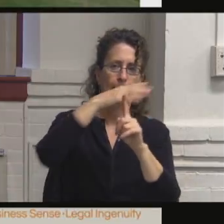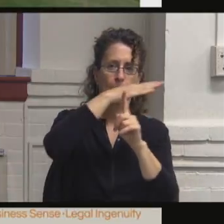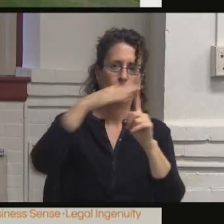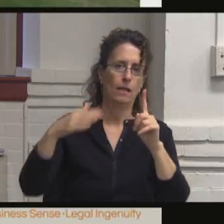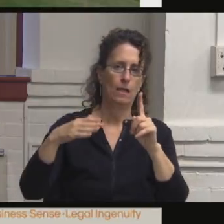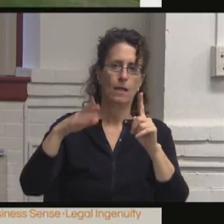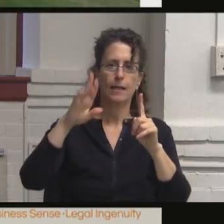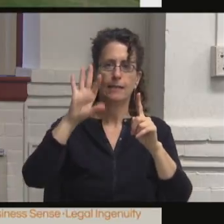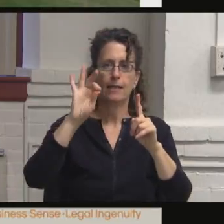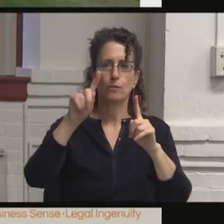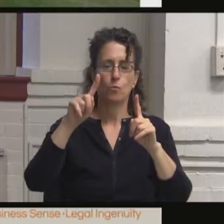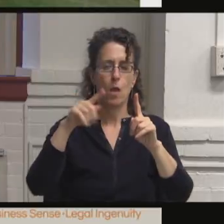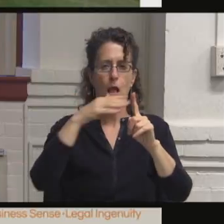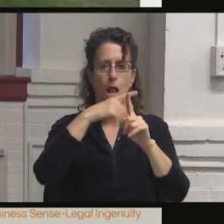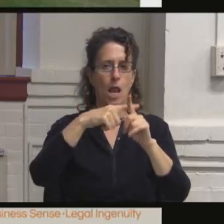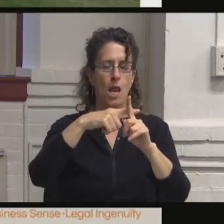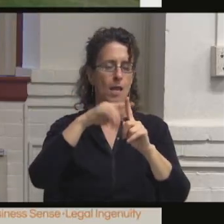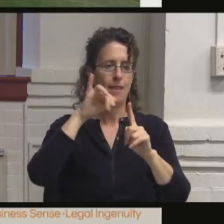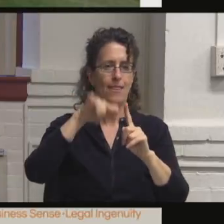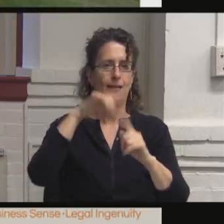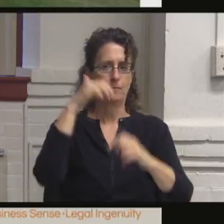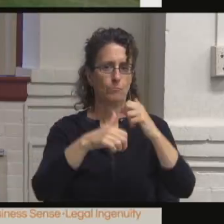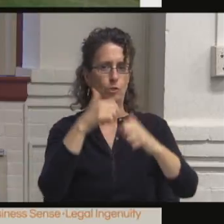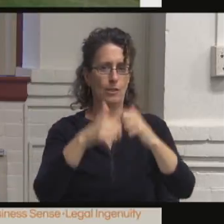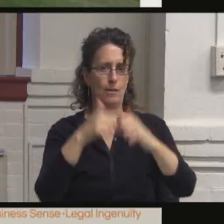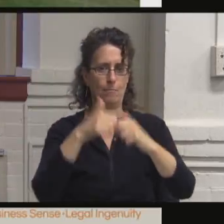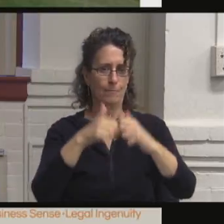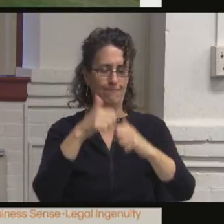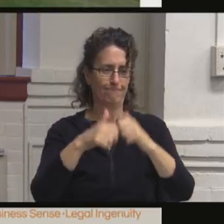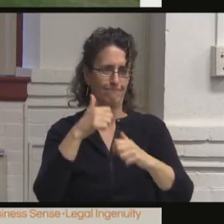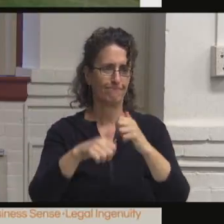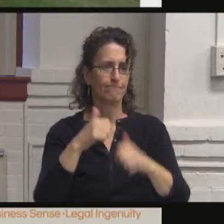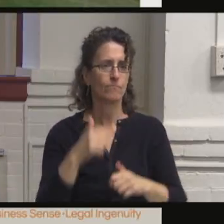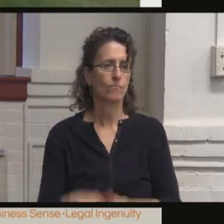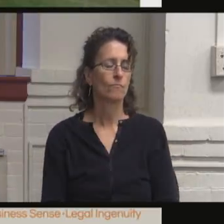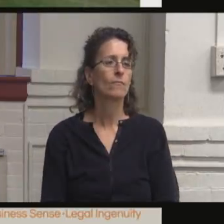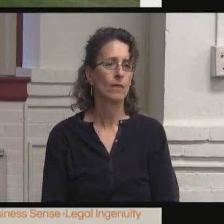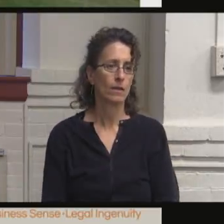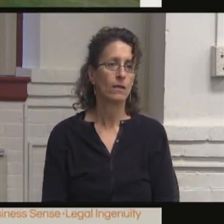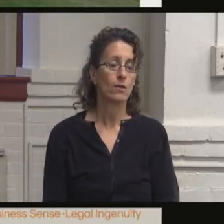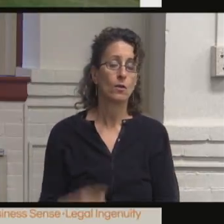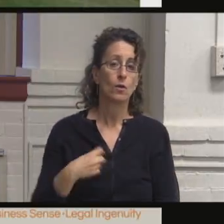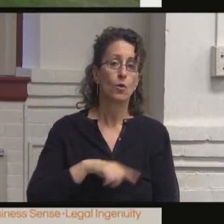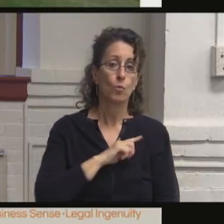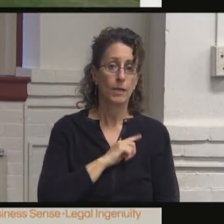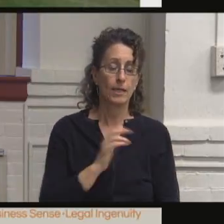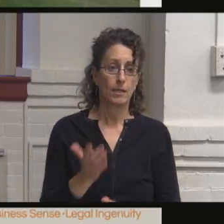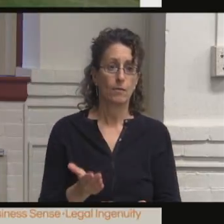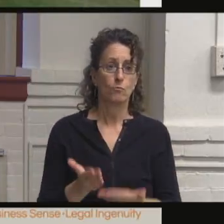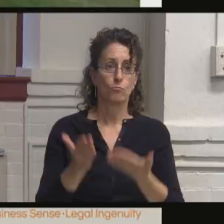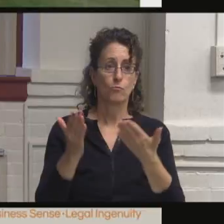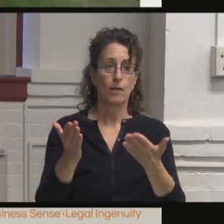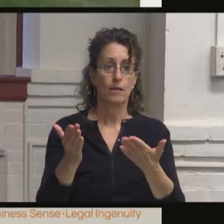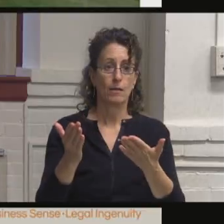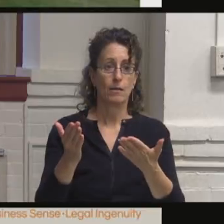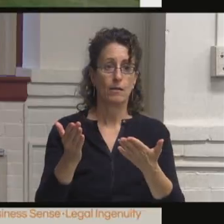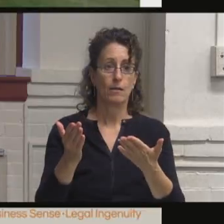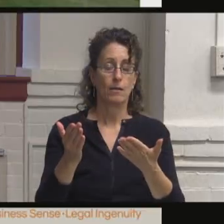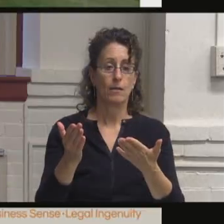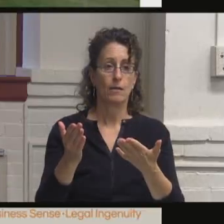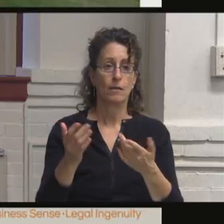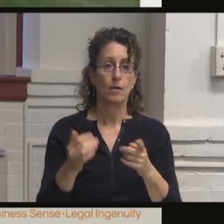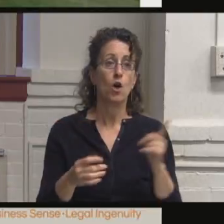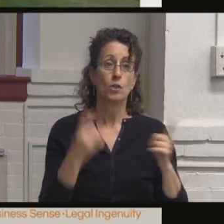reason I'm showing this is because what's in the recommendation letter that's proposed before you is to reduce the tower to a height of 100